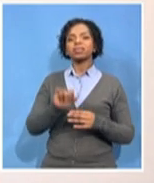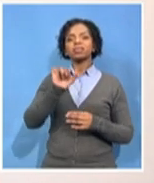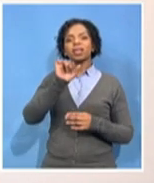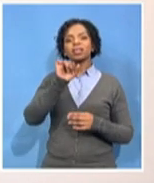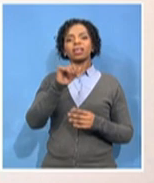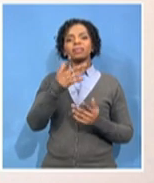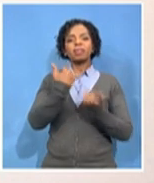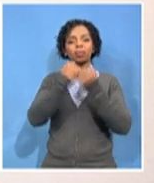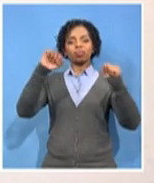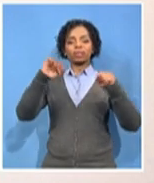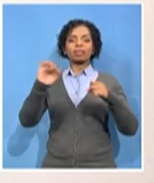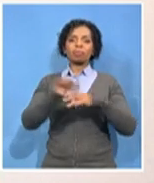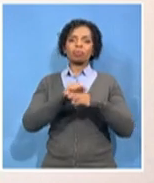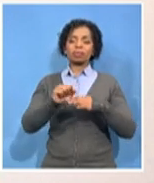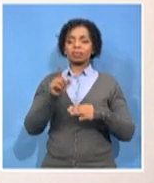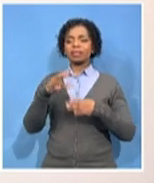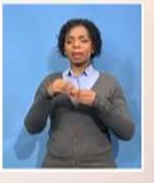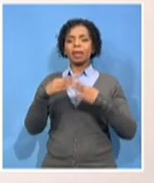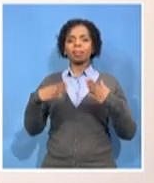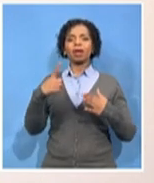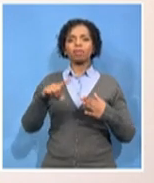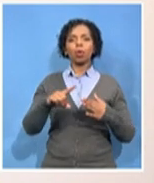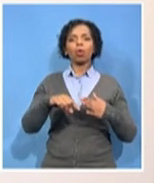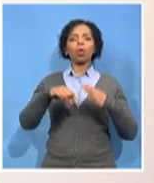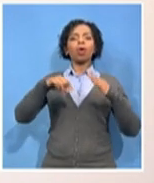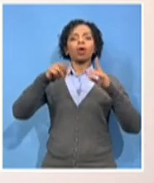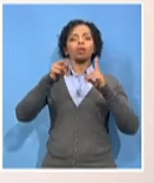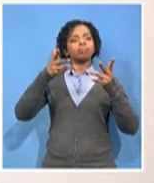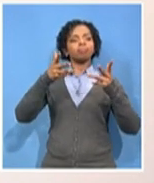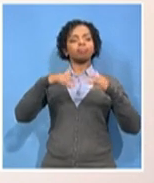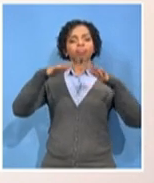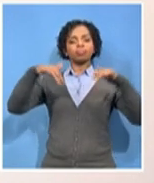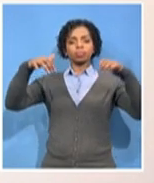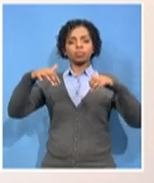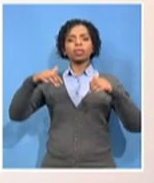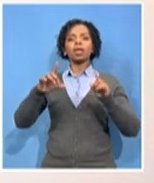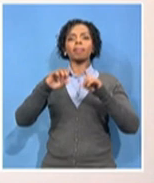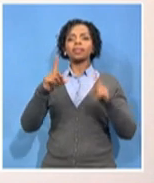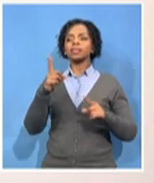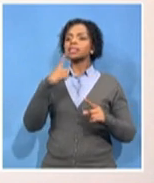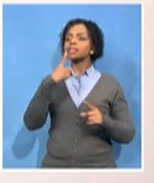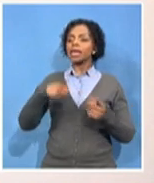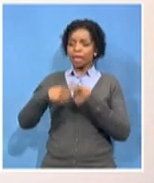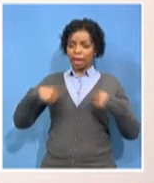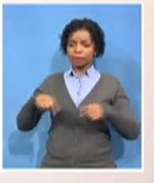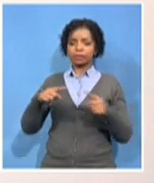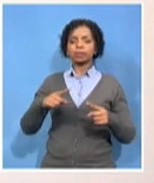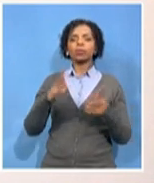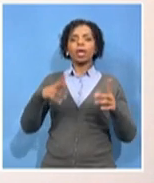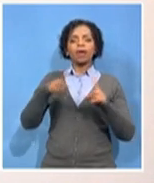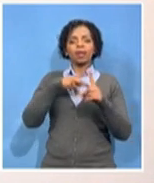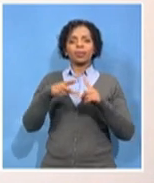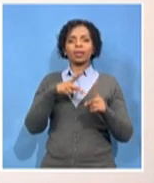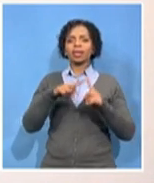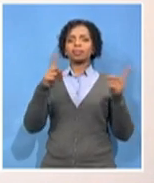us violent, yet we've been protesting peacefully, fighting racism, yet he'll be very slow in condemning crimes and hooliganism committed by